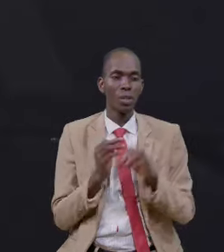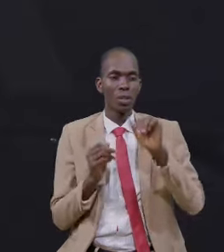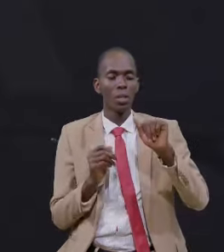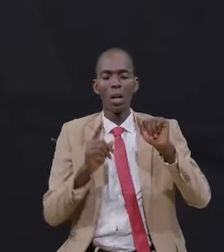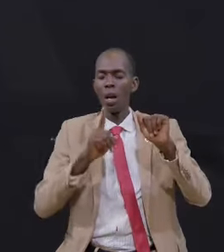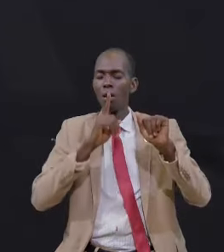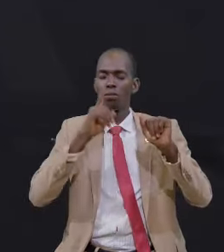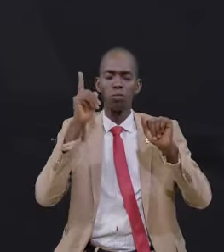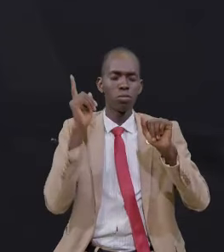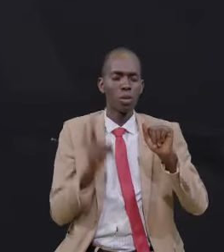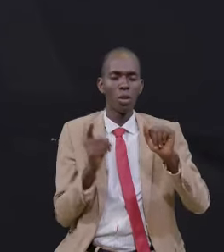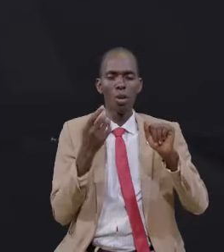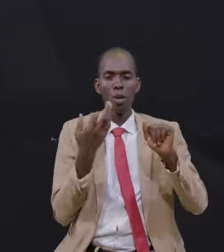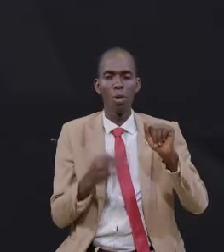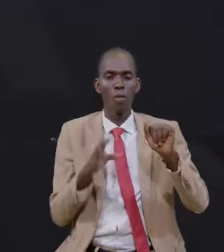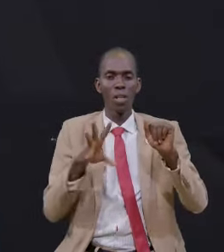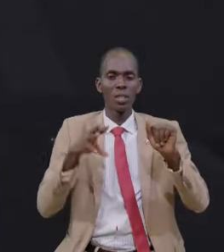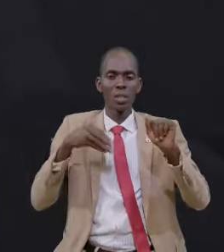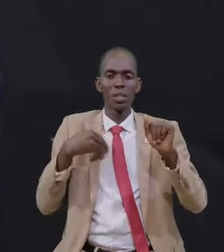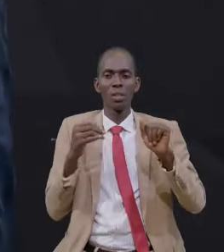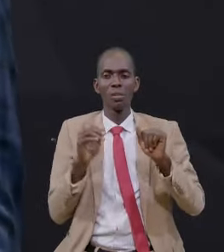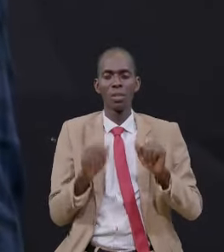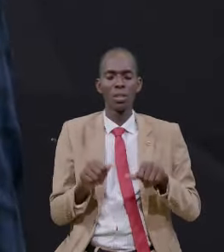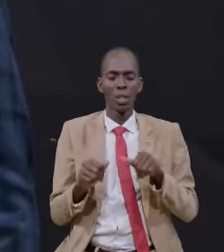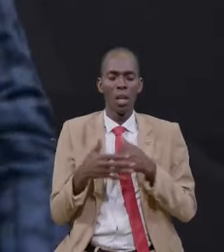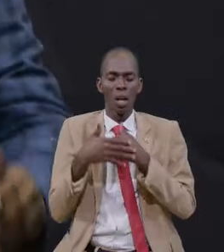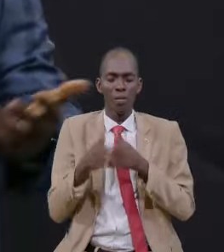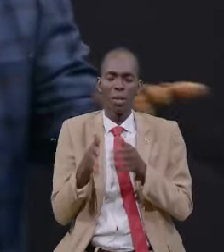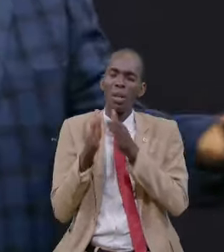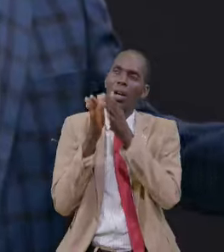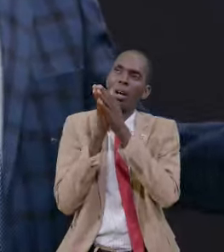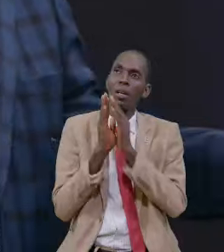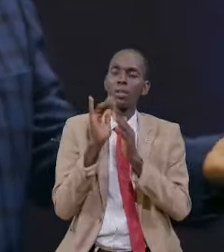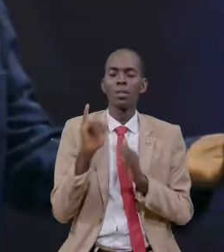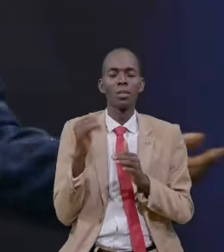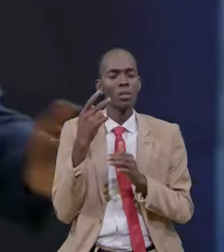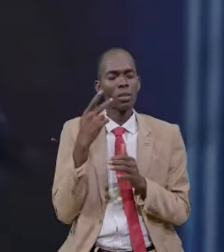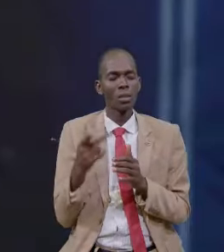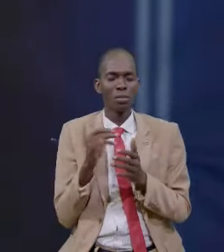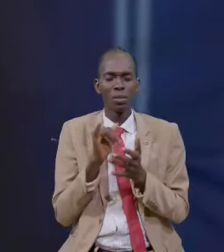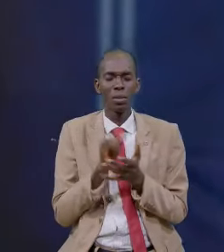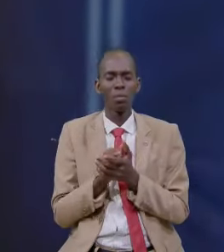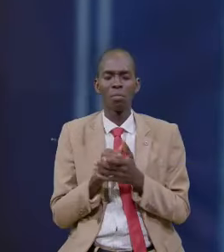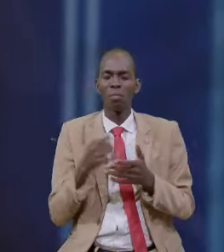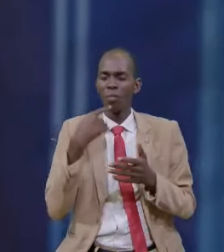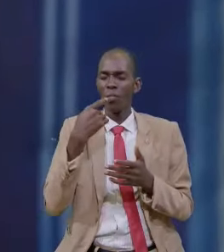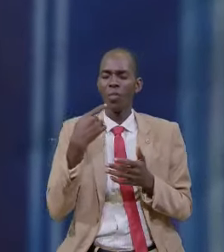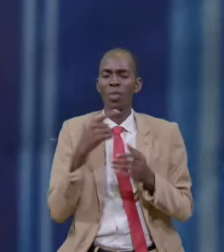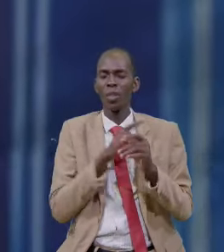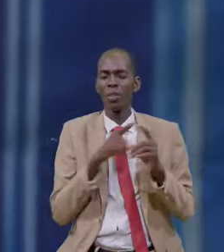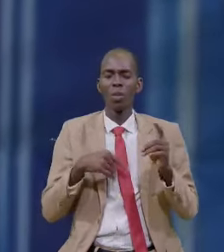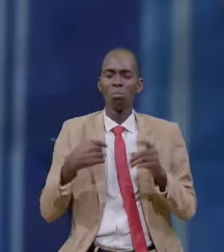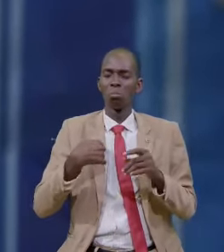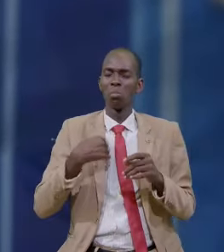of acceptance after asking. And you see that as faith? And it says in Matthew